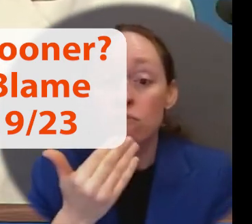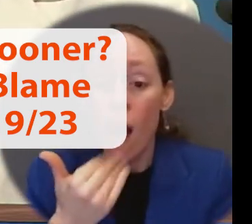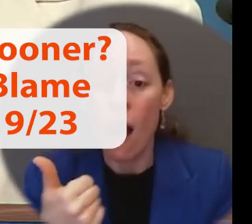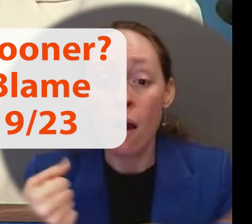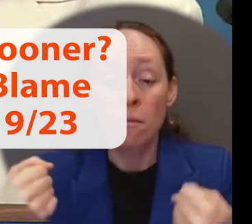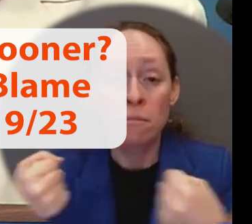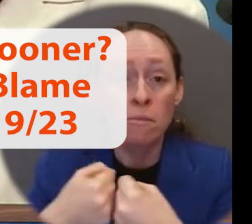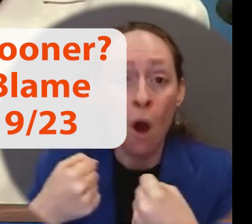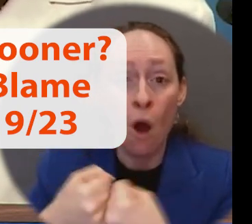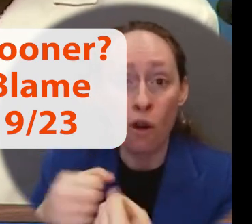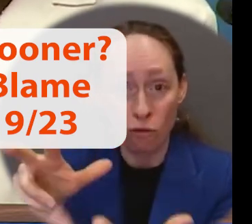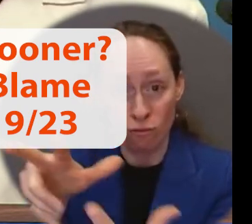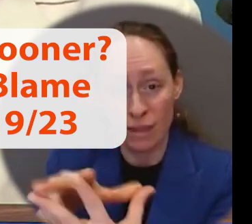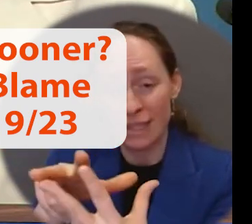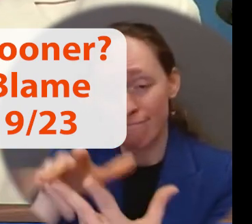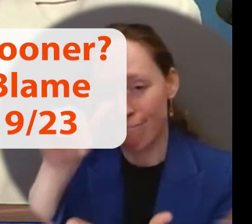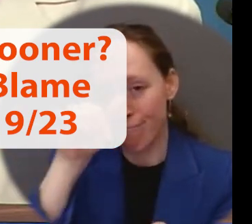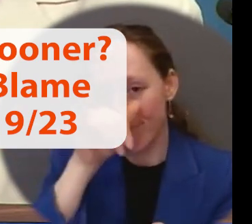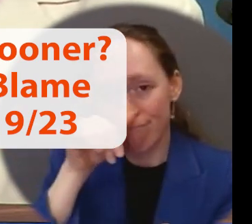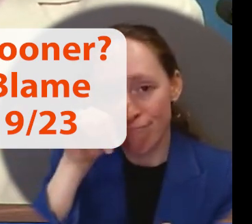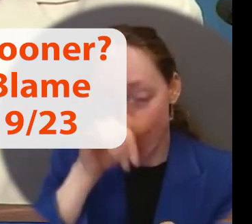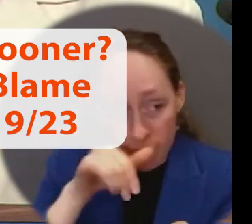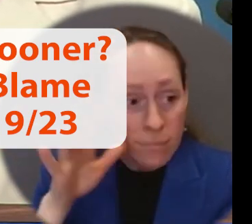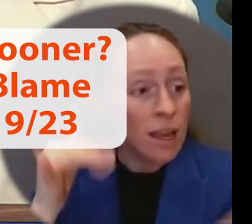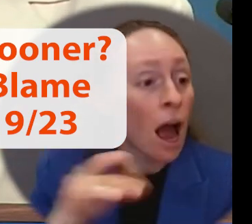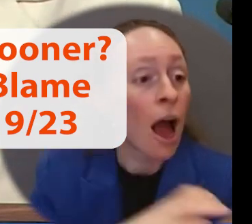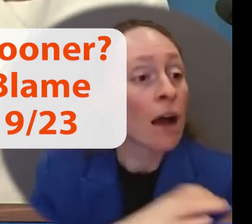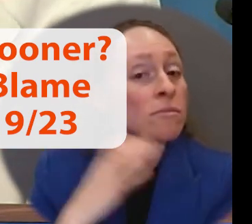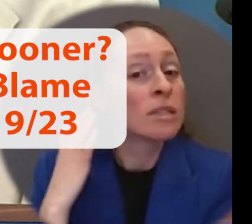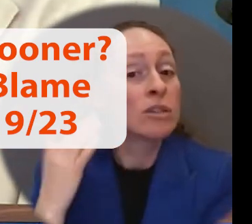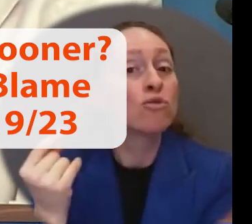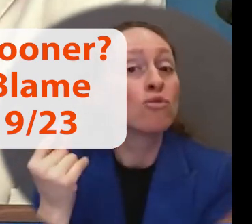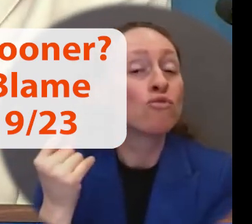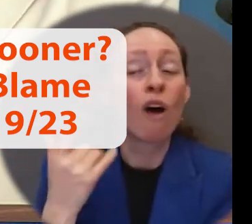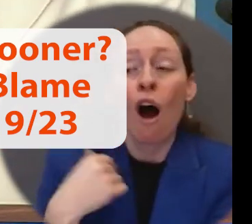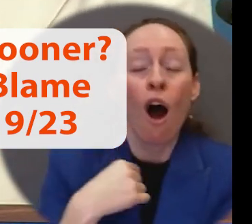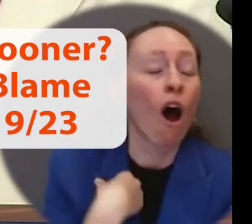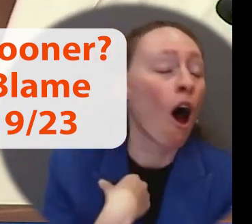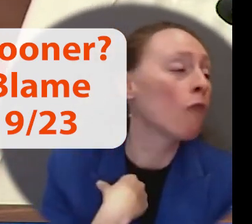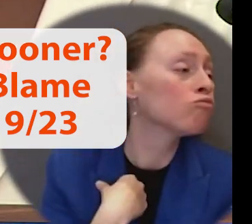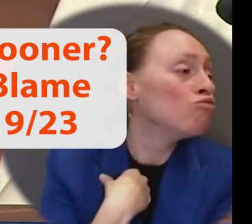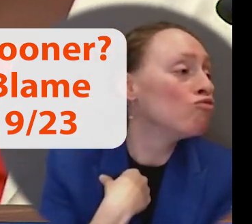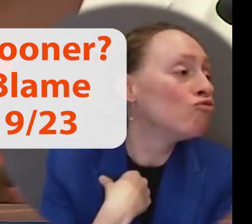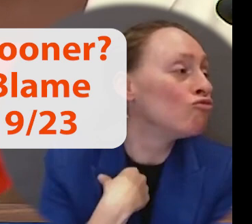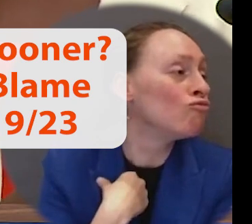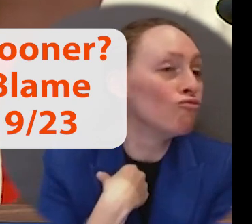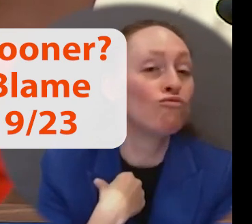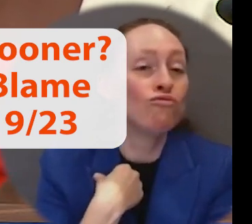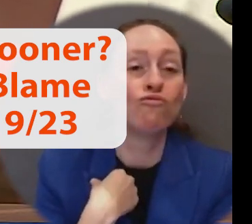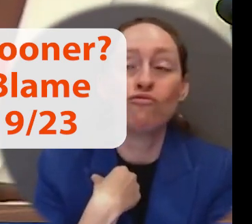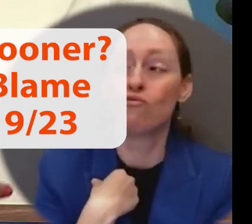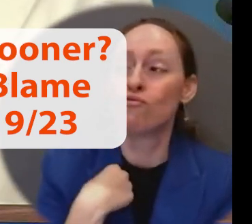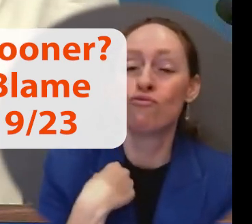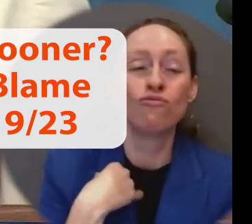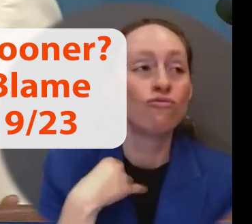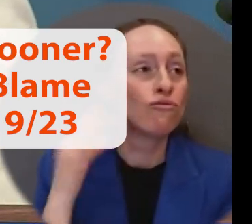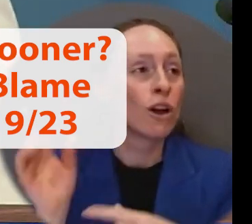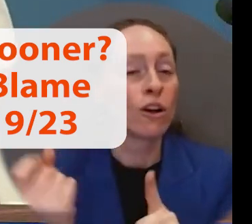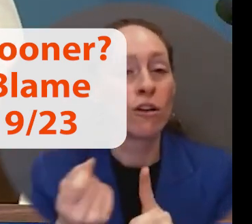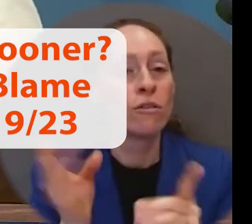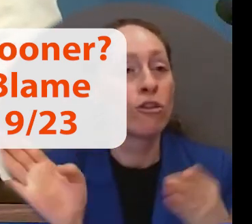they've just let this process languish for 3 years. And so, and